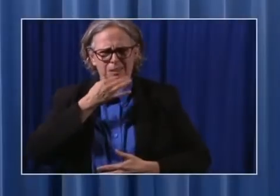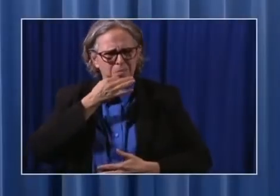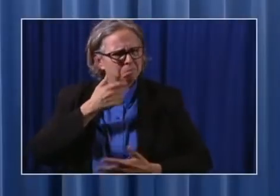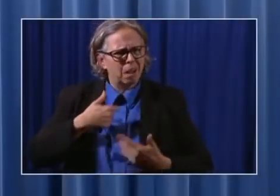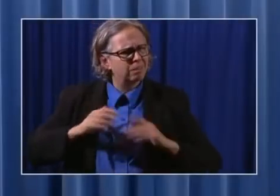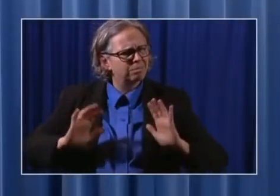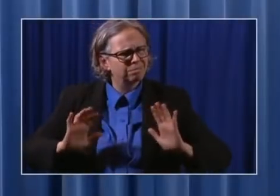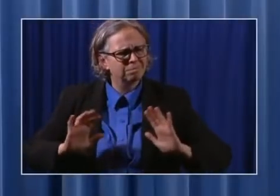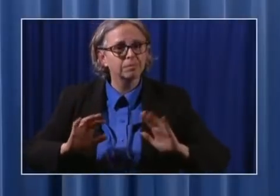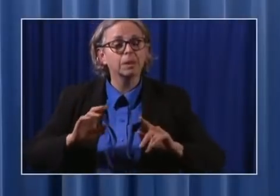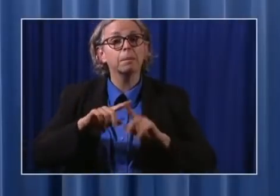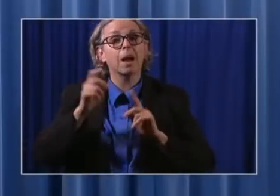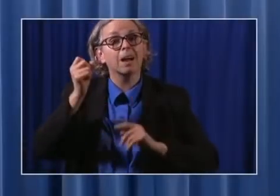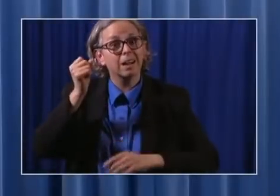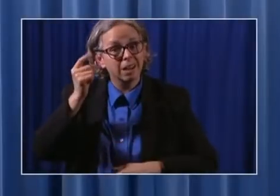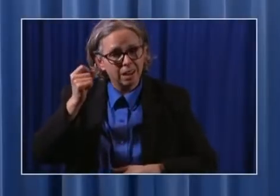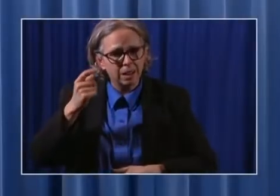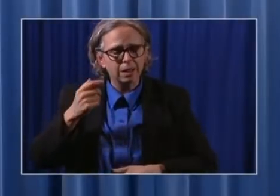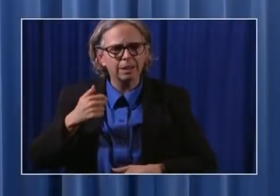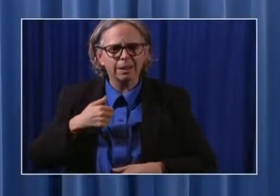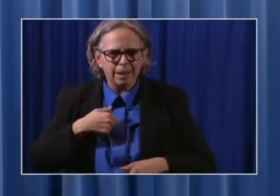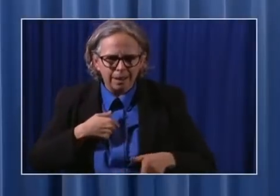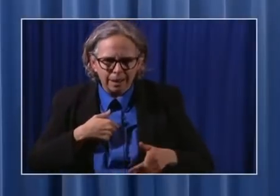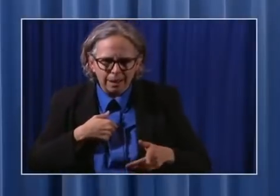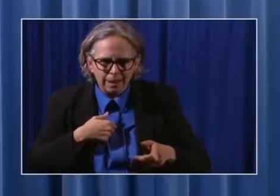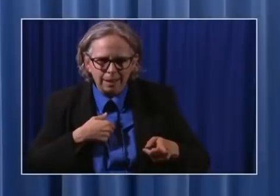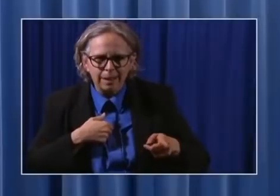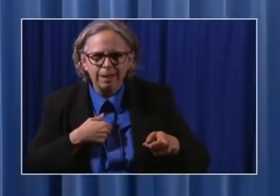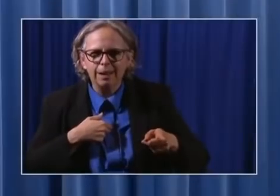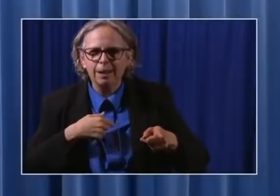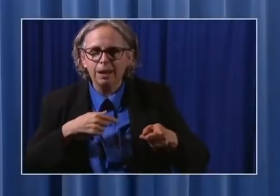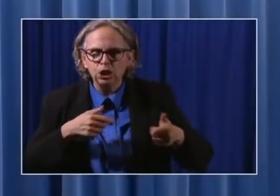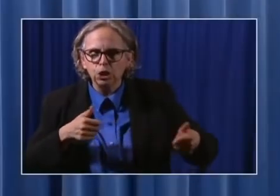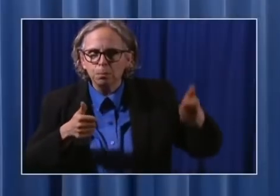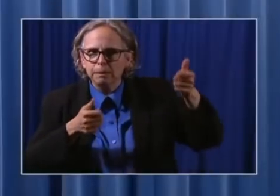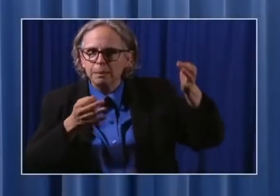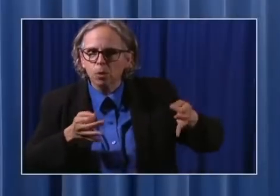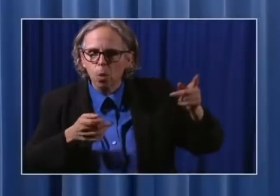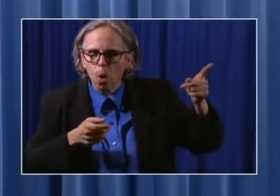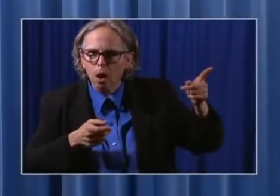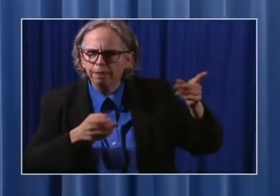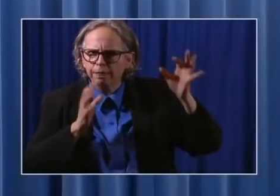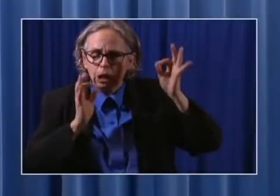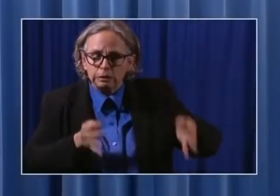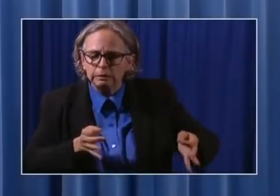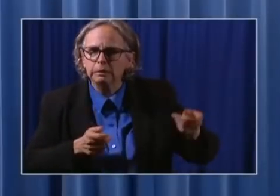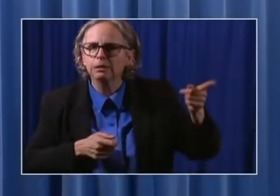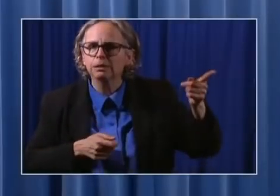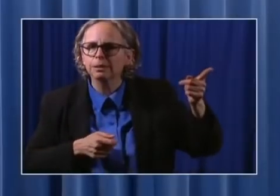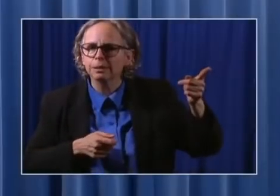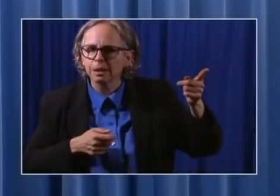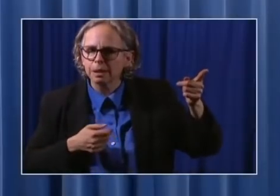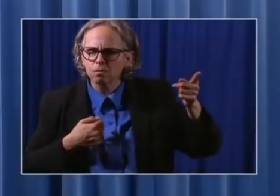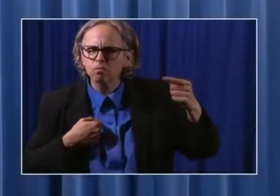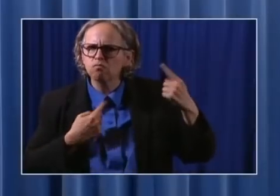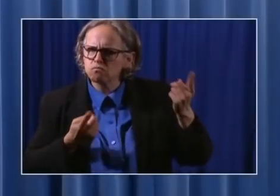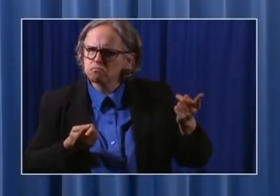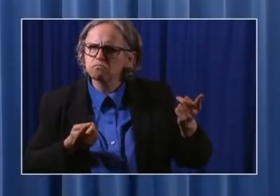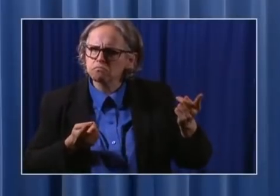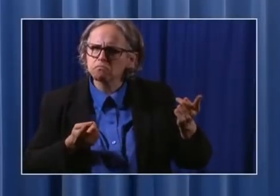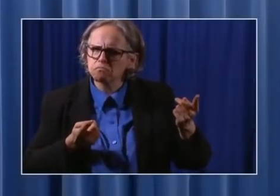But I put that caveat in there because the Supreme Court's decisions have been pretty broad in this